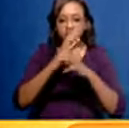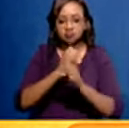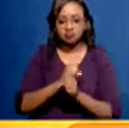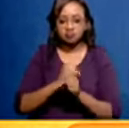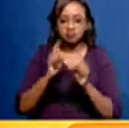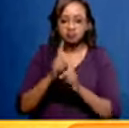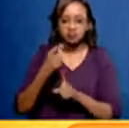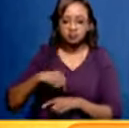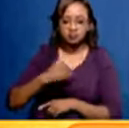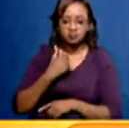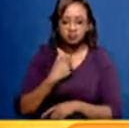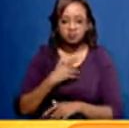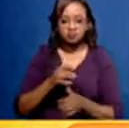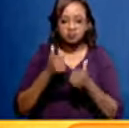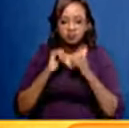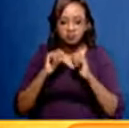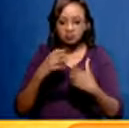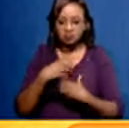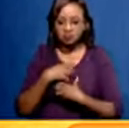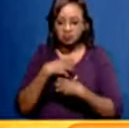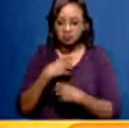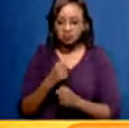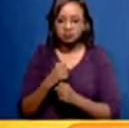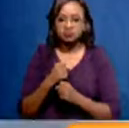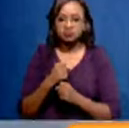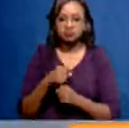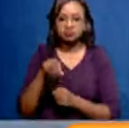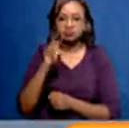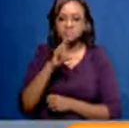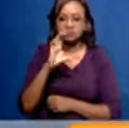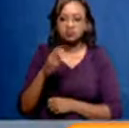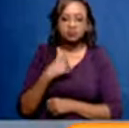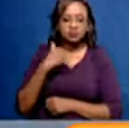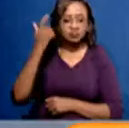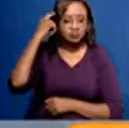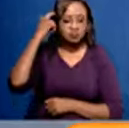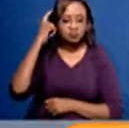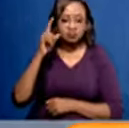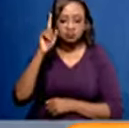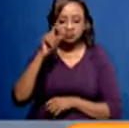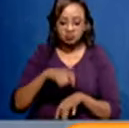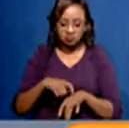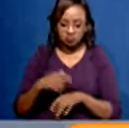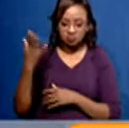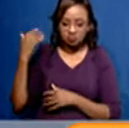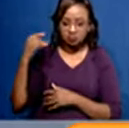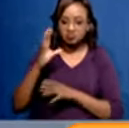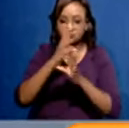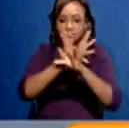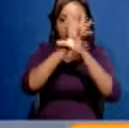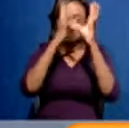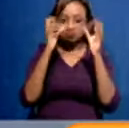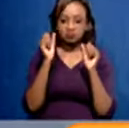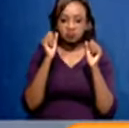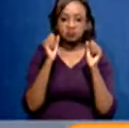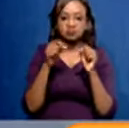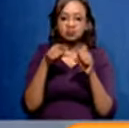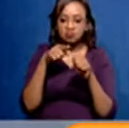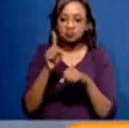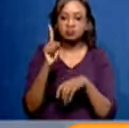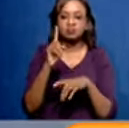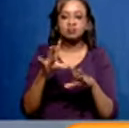bold, effective vice chancellor, which I'm very pleased with. Yeah. There was a time when we were growing up in this country where the president was the